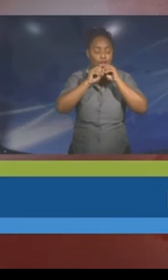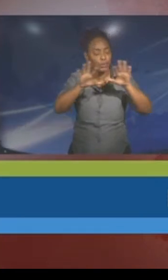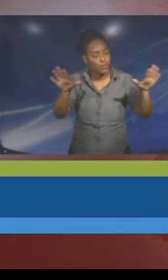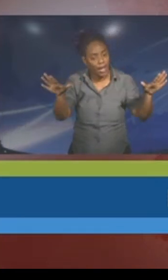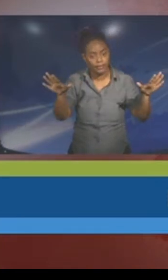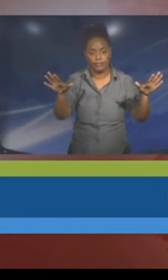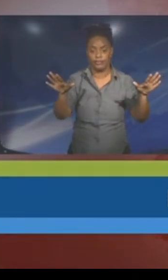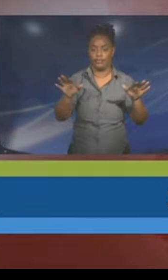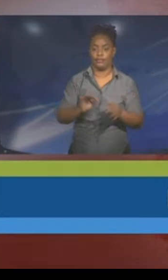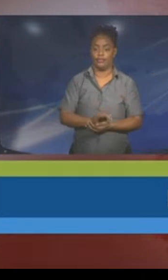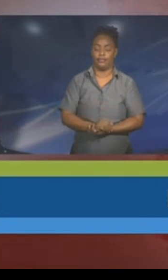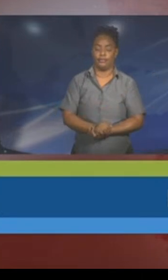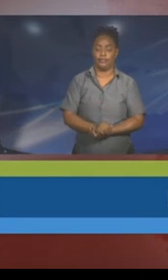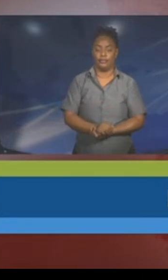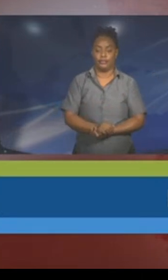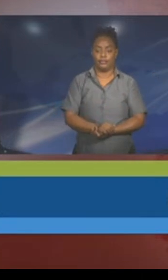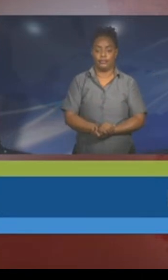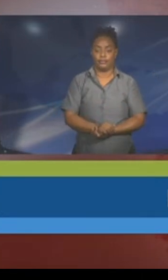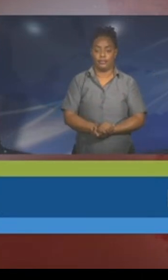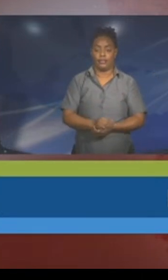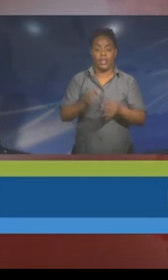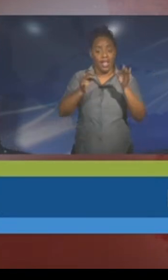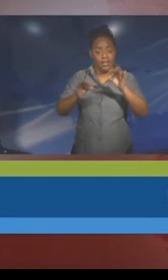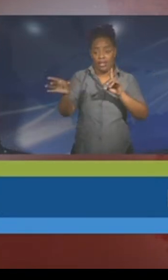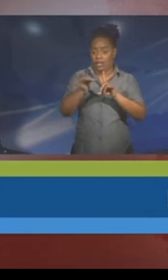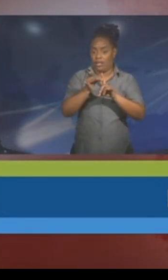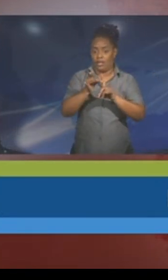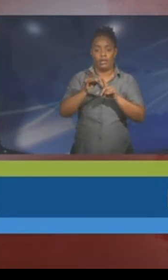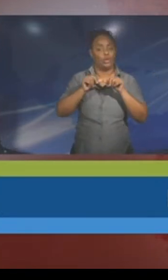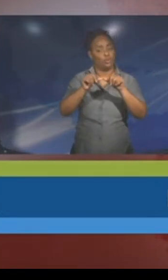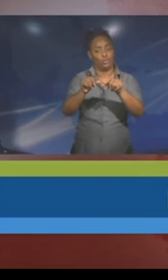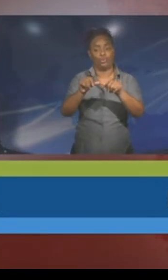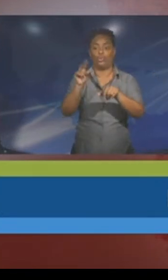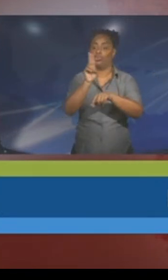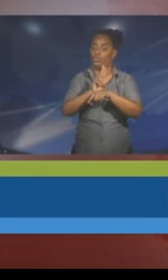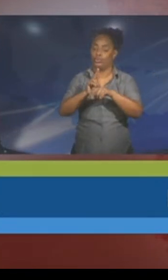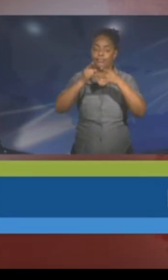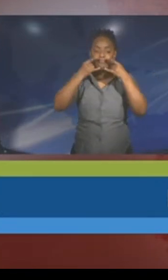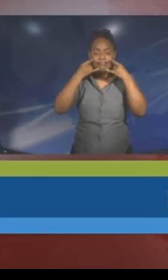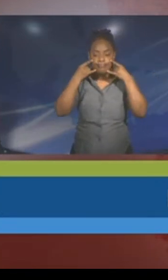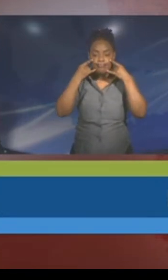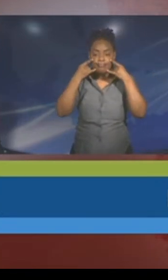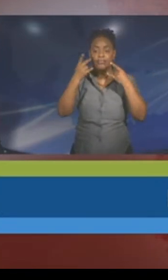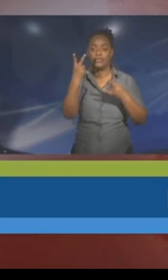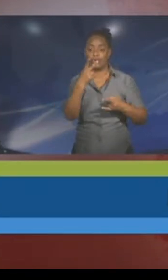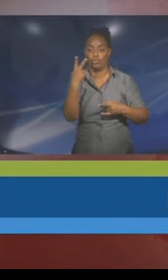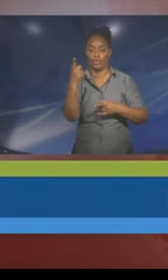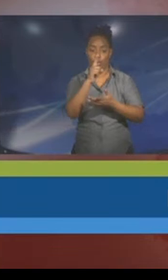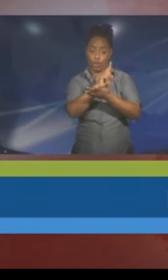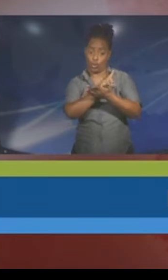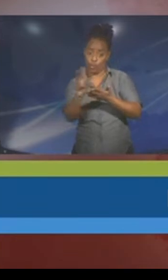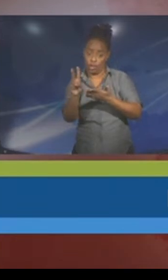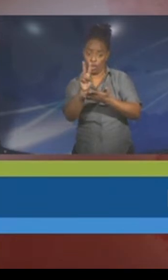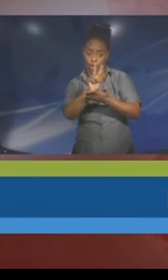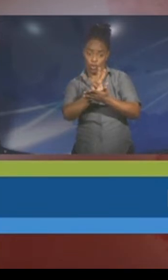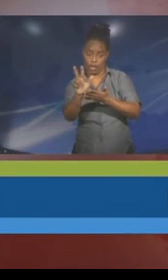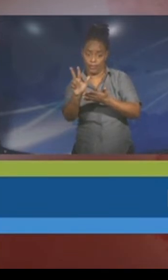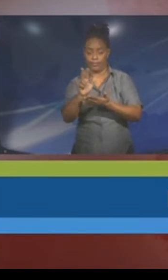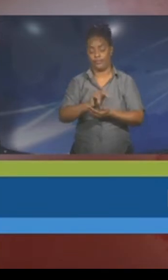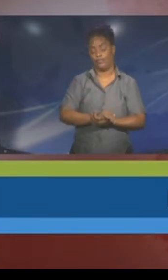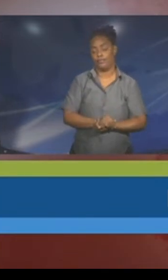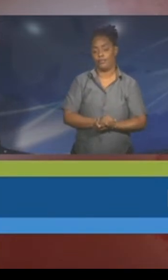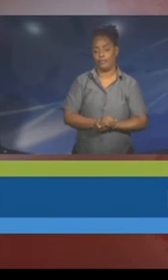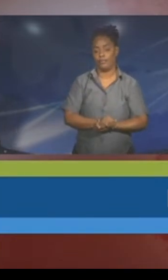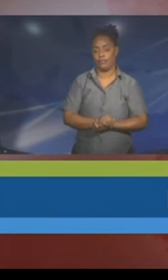speaking, infected persons should continue to wear a mask as well throughout the illness, at least for 2 to 3 weeks. The next slide will give an